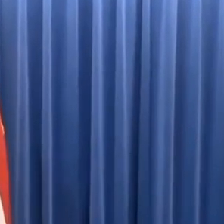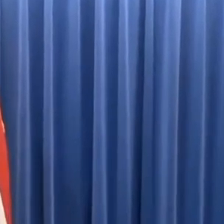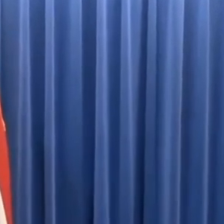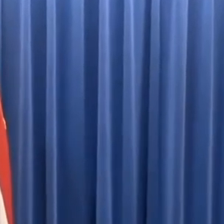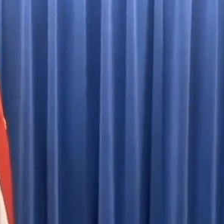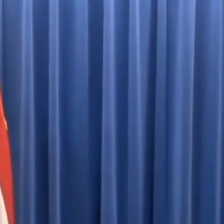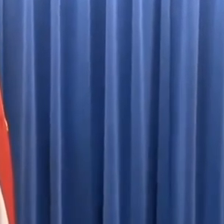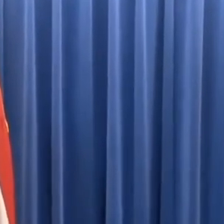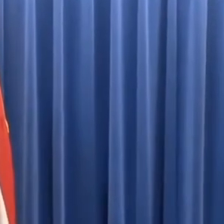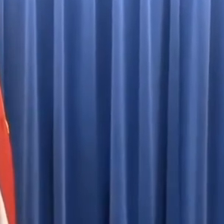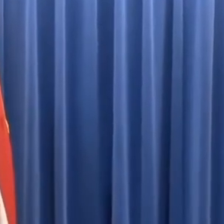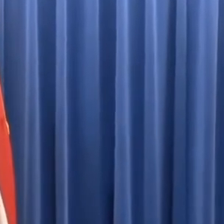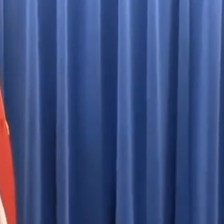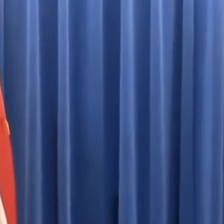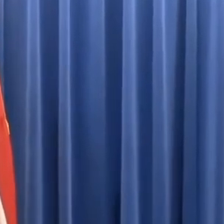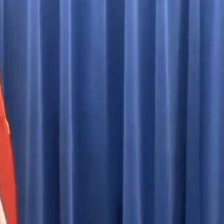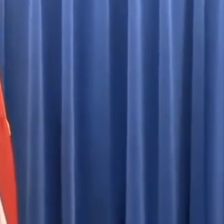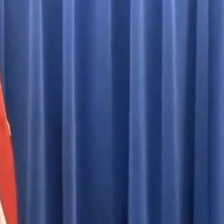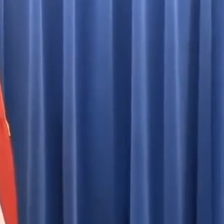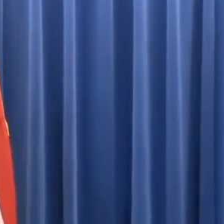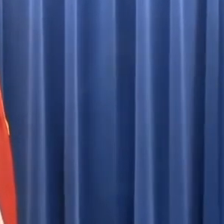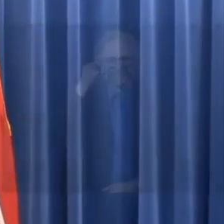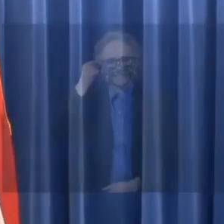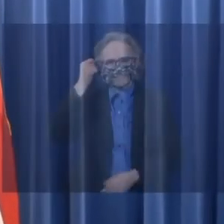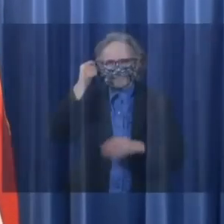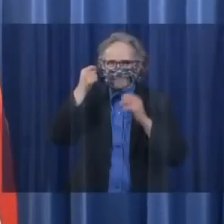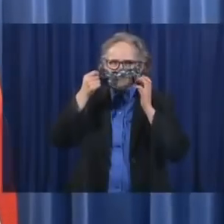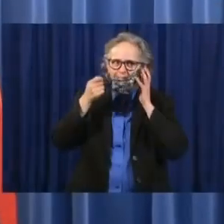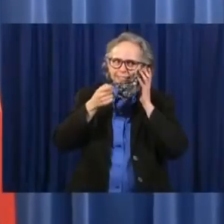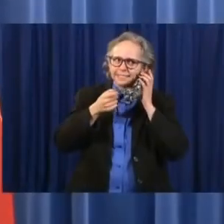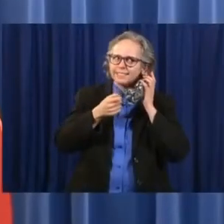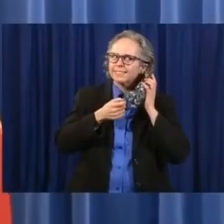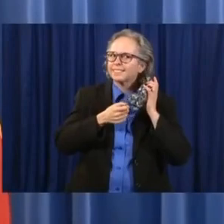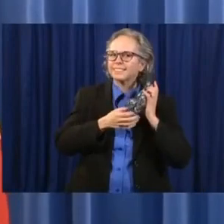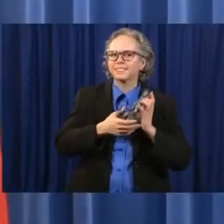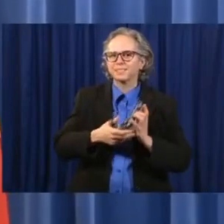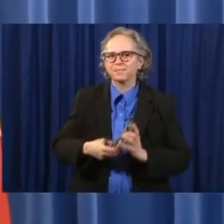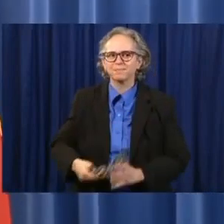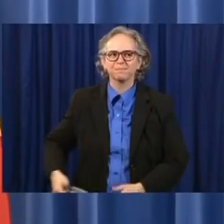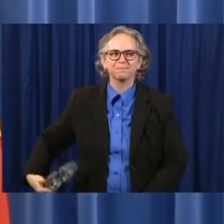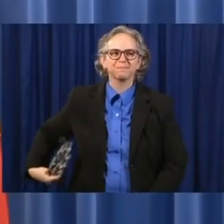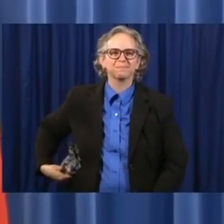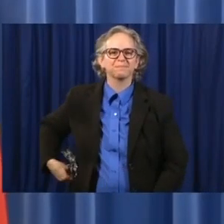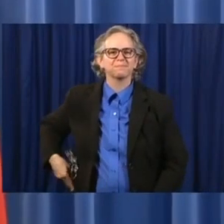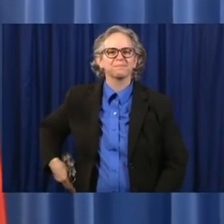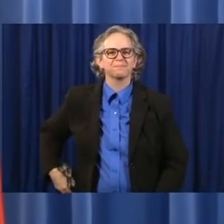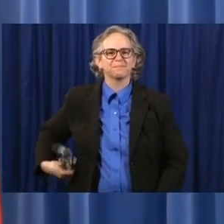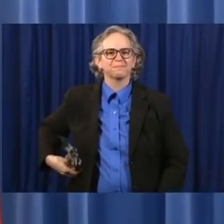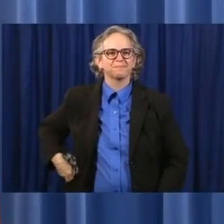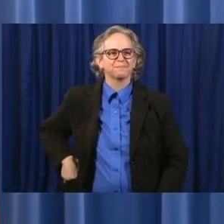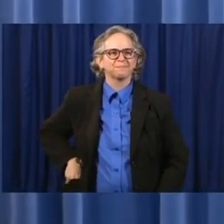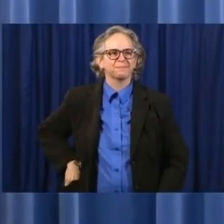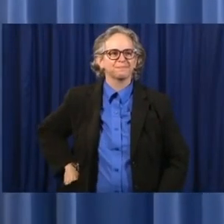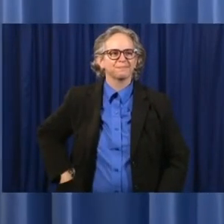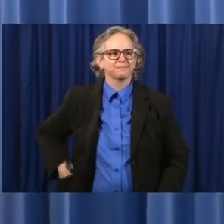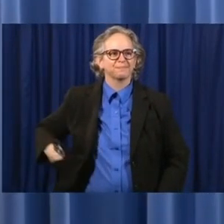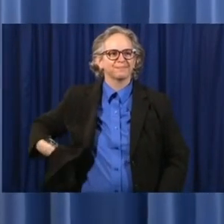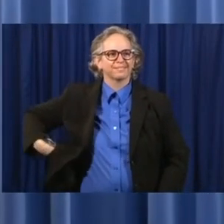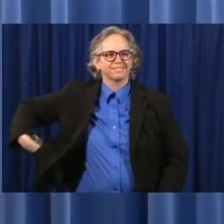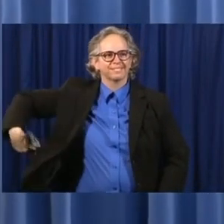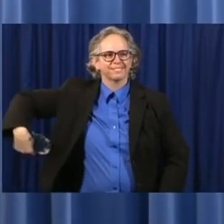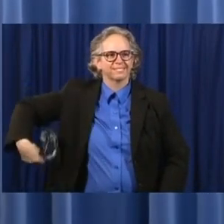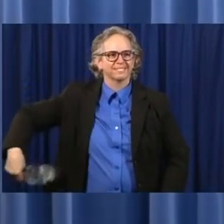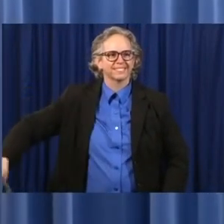told there he is. The governor's at the podium for today's briefing, taking off his mask, which he asked all of us to wear. Let's listen